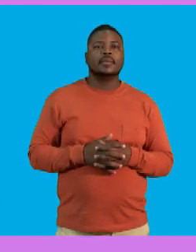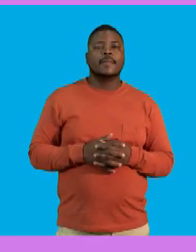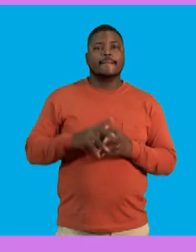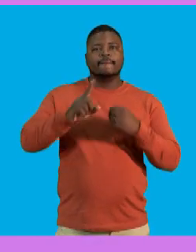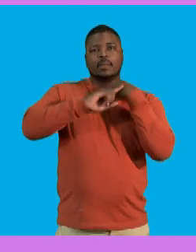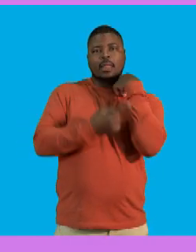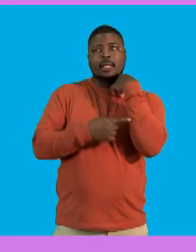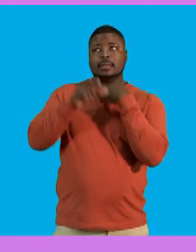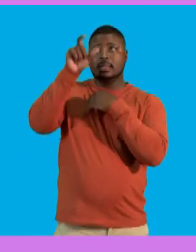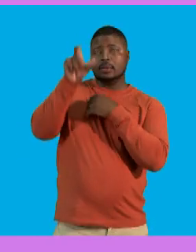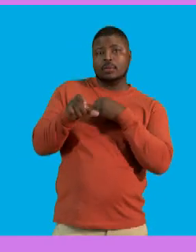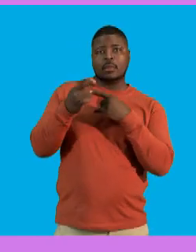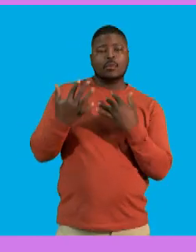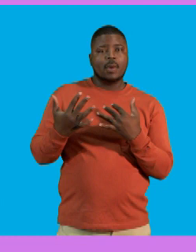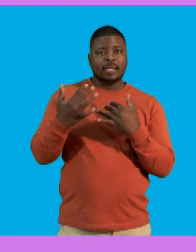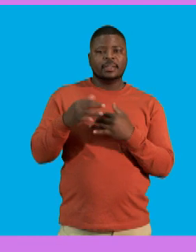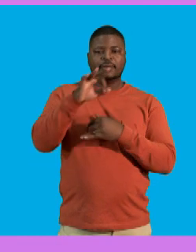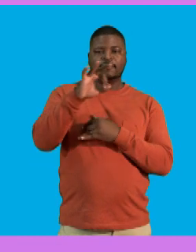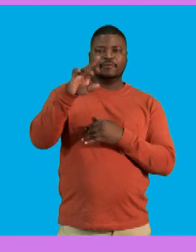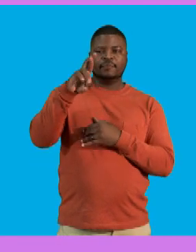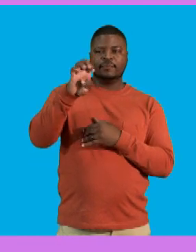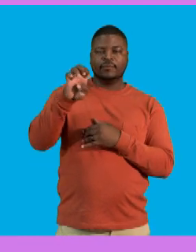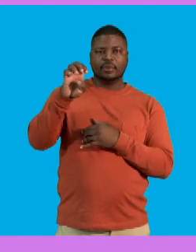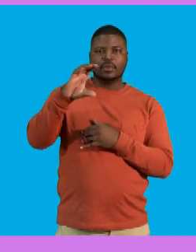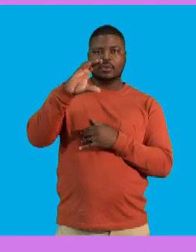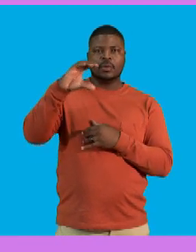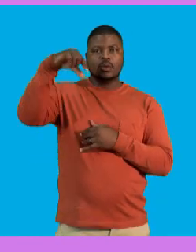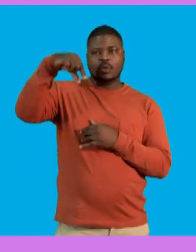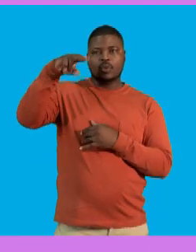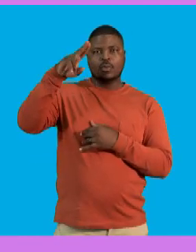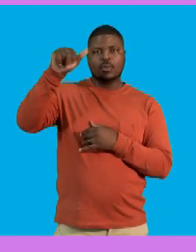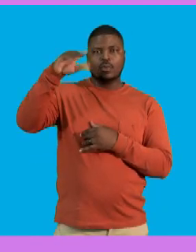T-A-L-L-Y. And the last column, the new one, that's the frequency column.